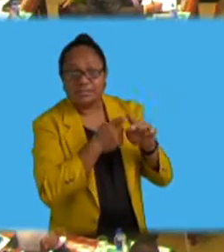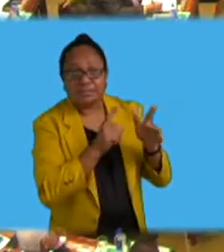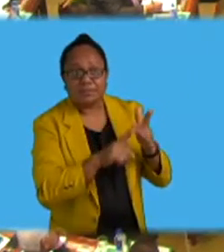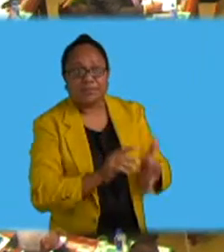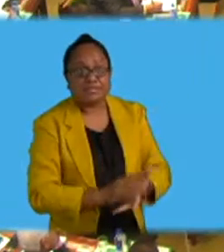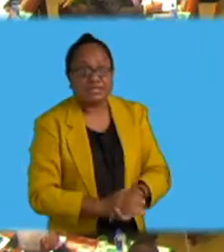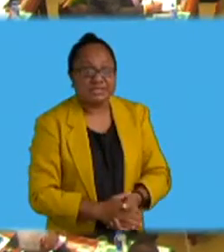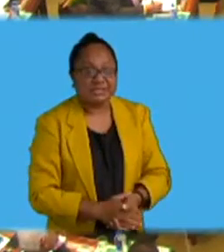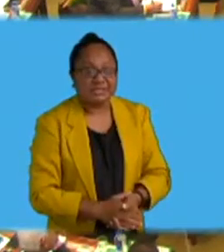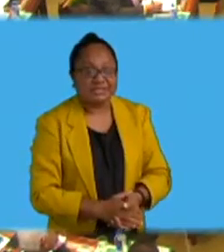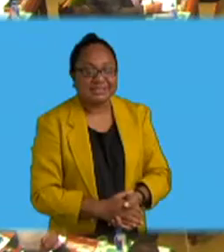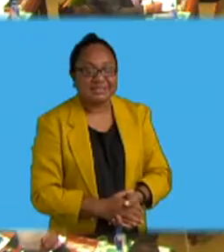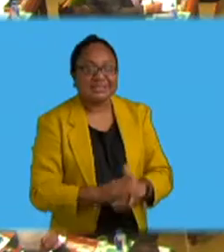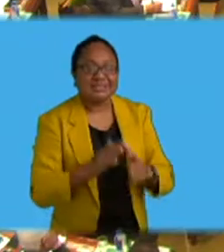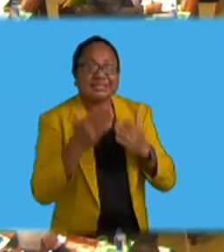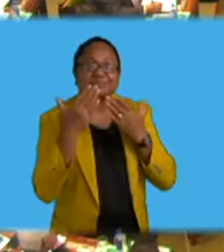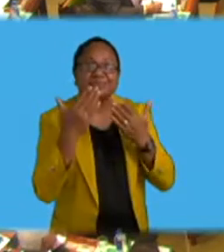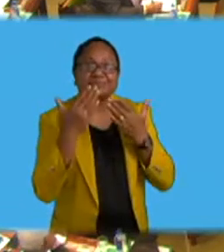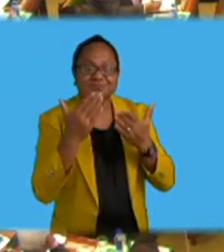Yes, thank you,